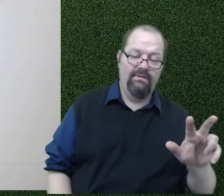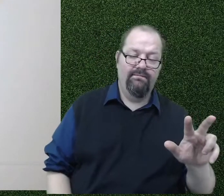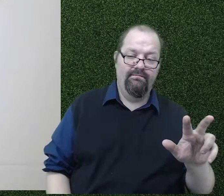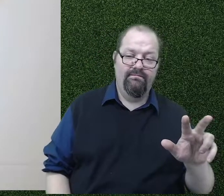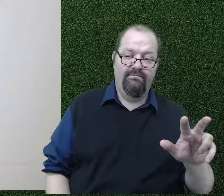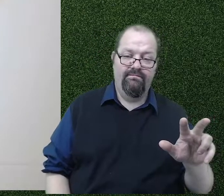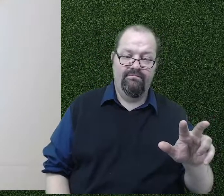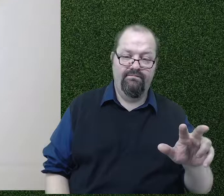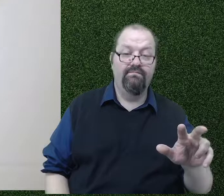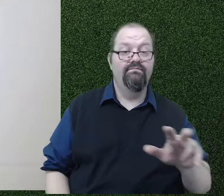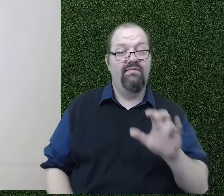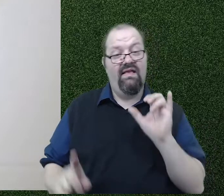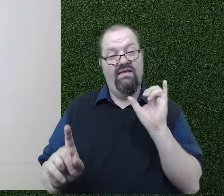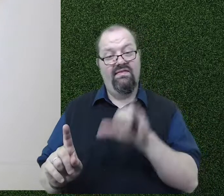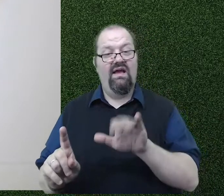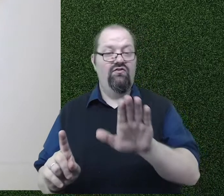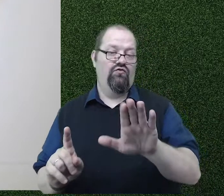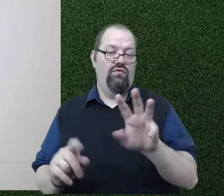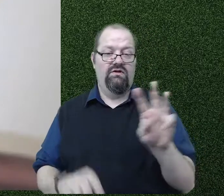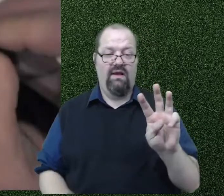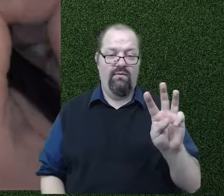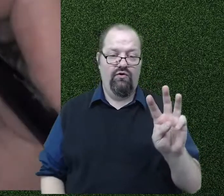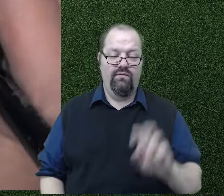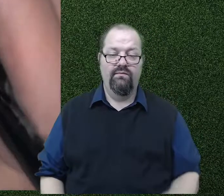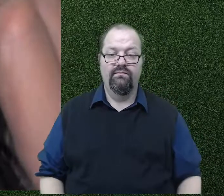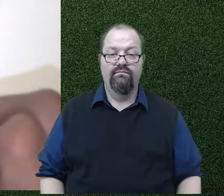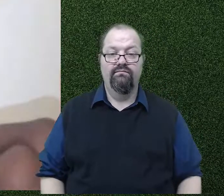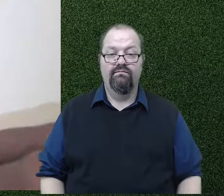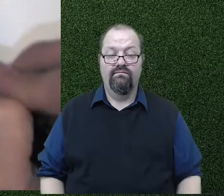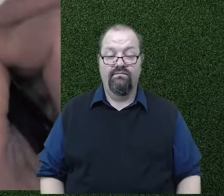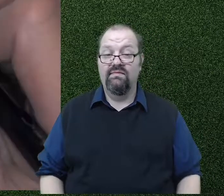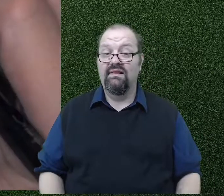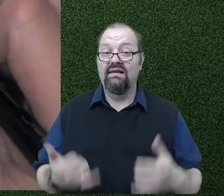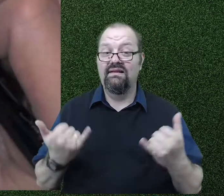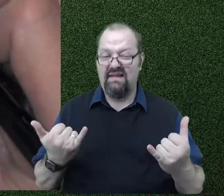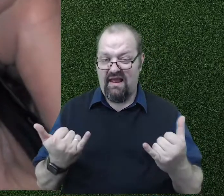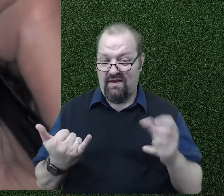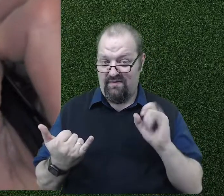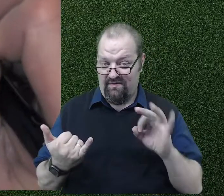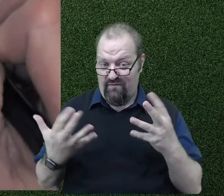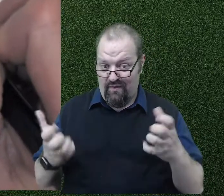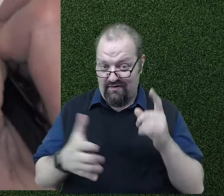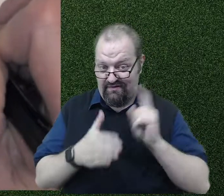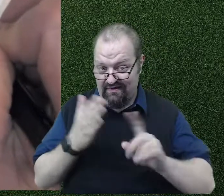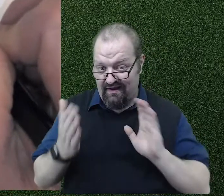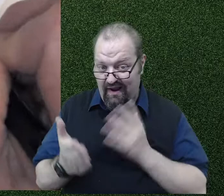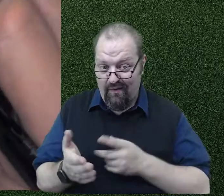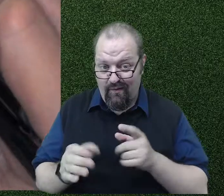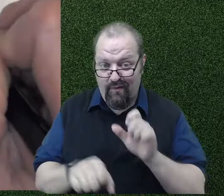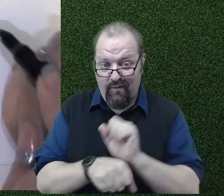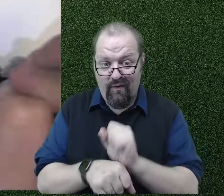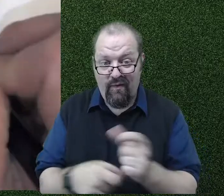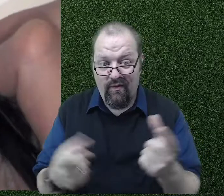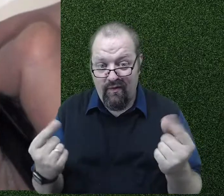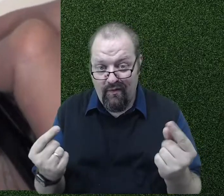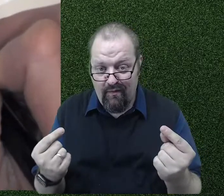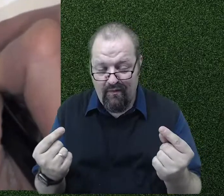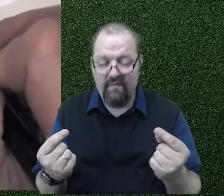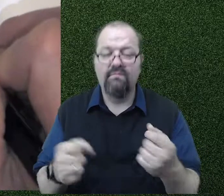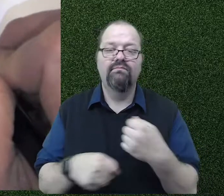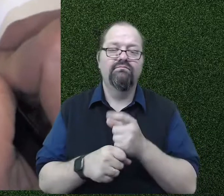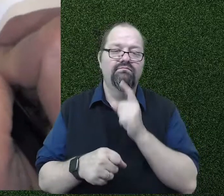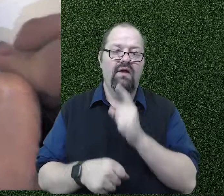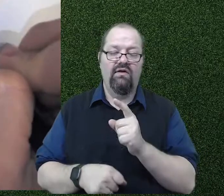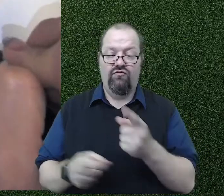That's W. Now, just to check our work, let's make sure that the projection